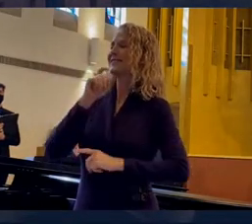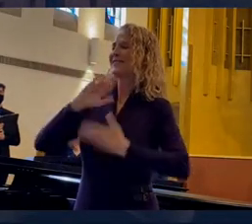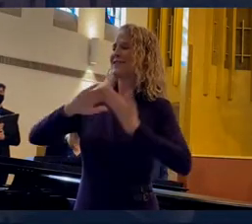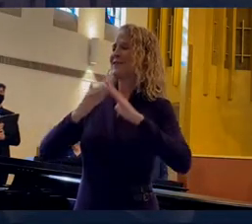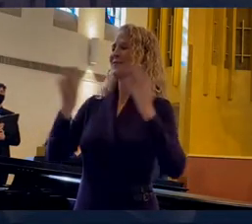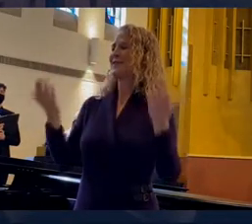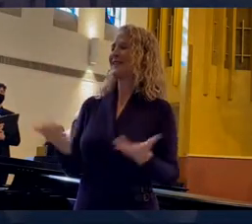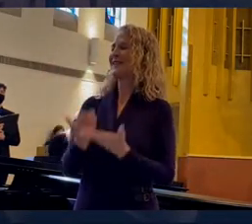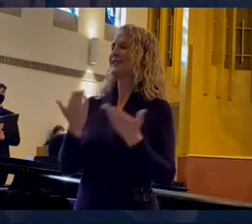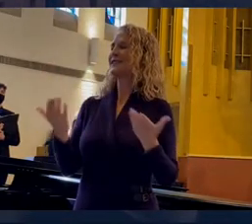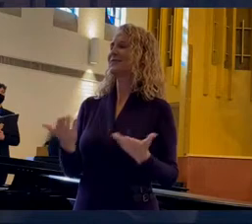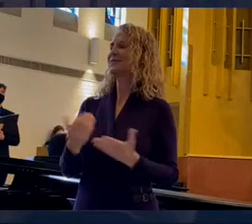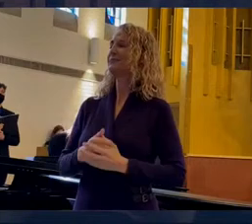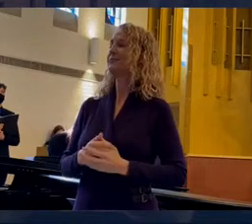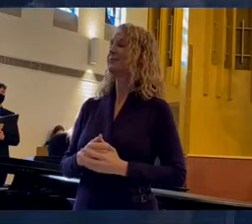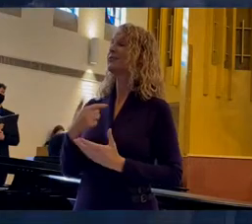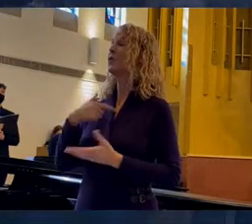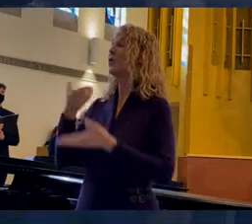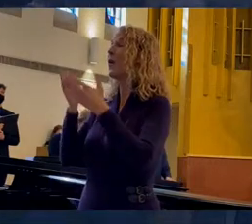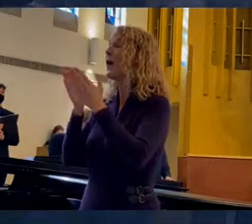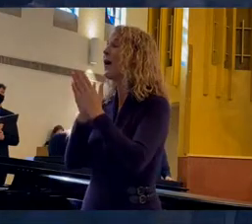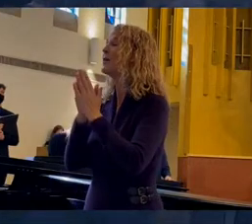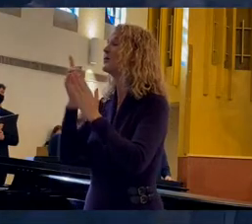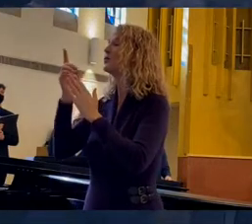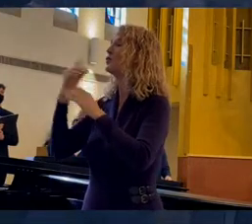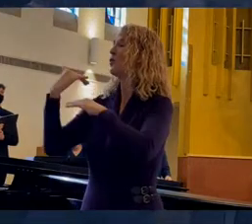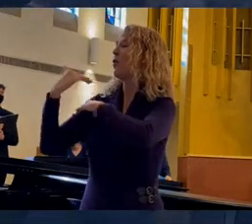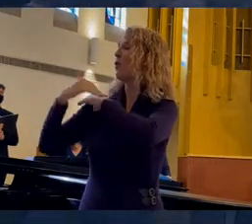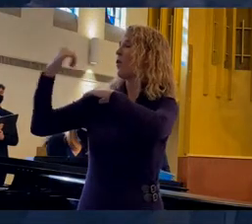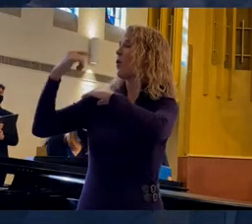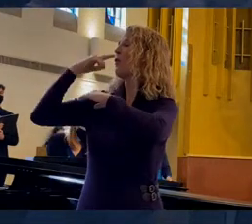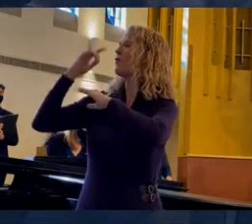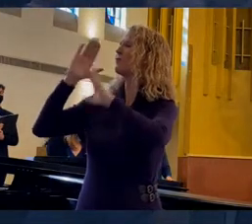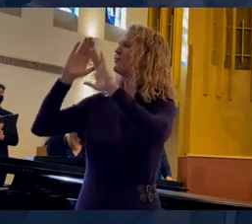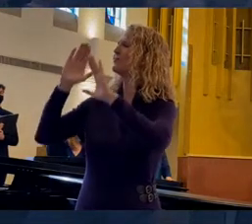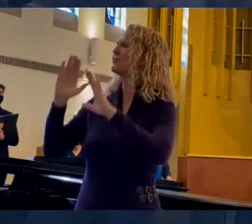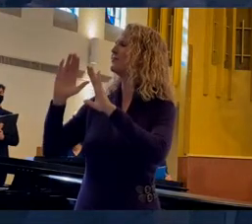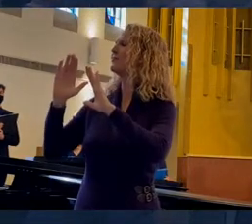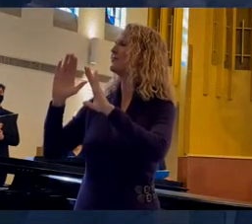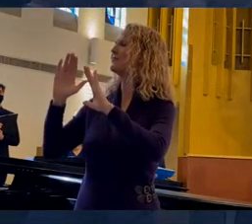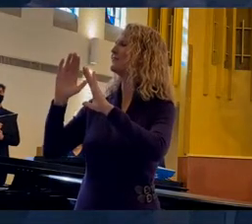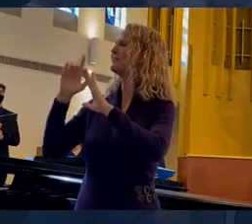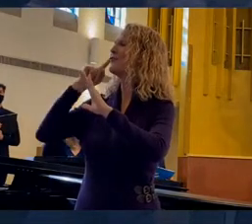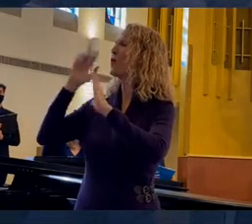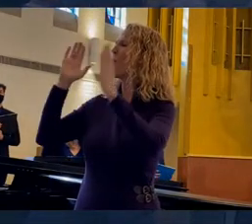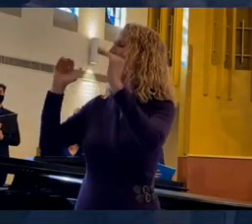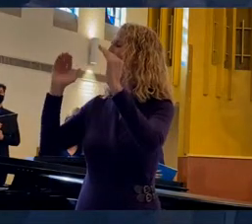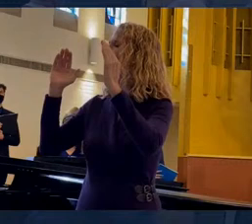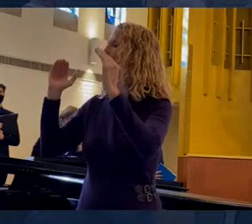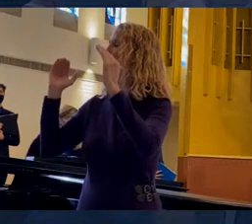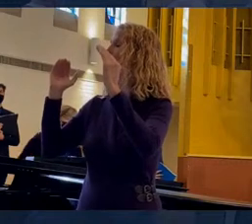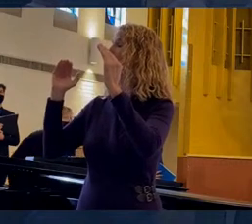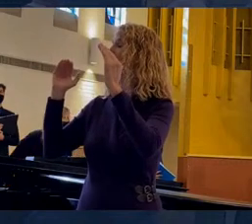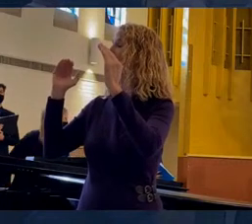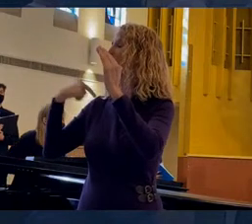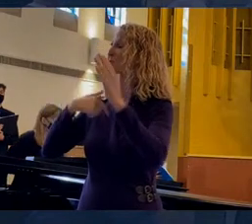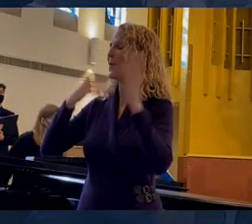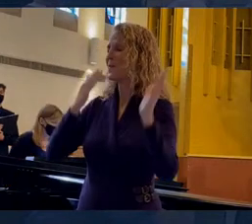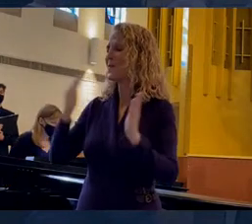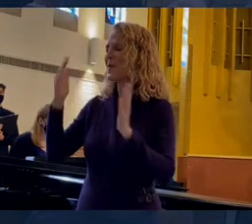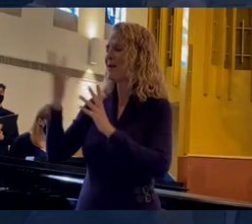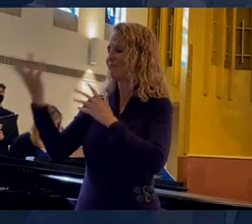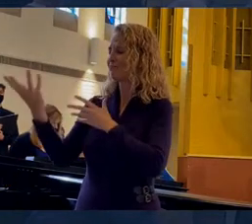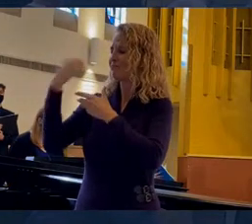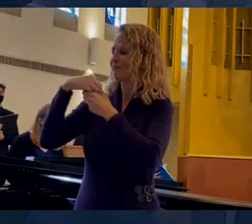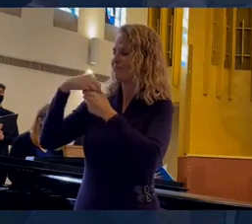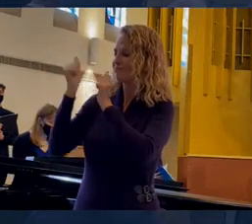Xavier community. We also ask God to call us to goodness and to call us to hope. As we prepare to be